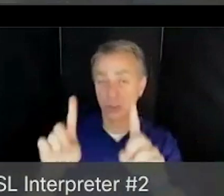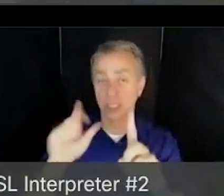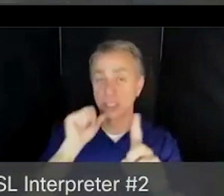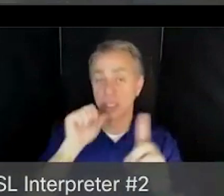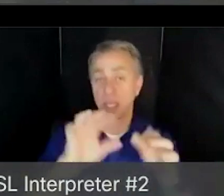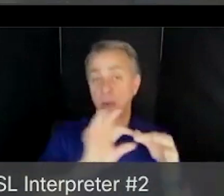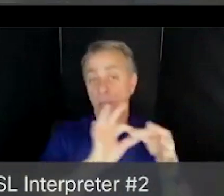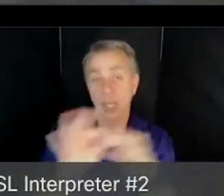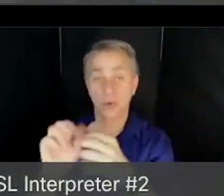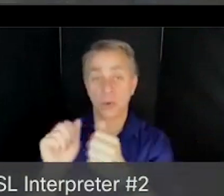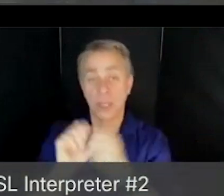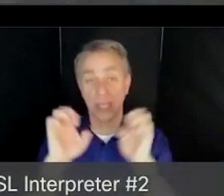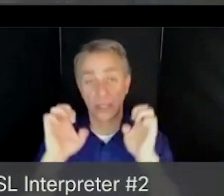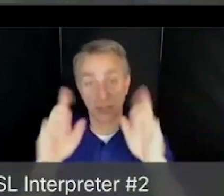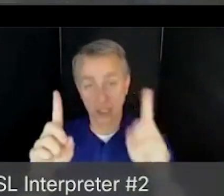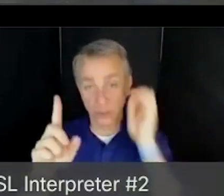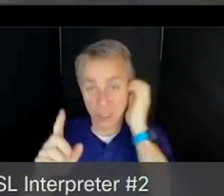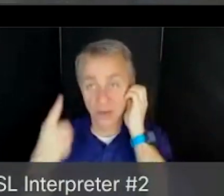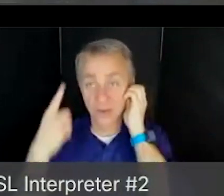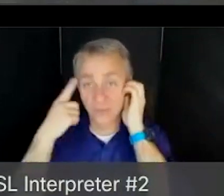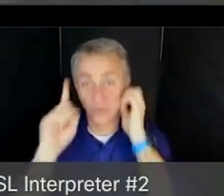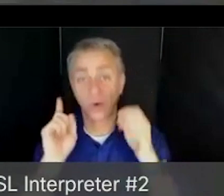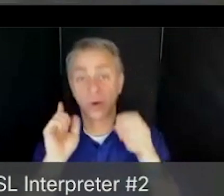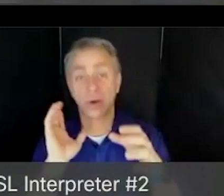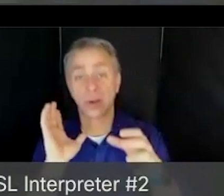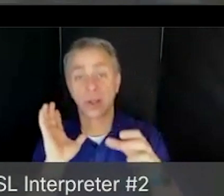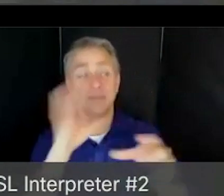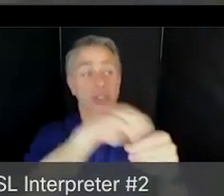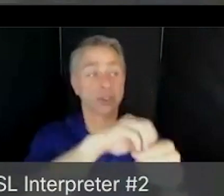interventions is, is this